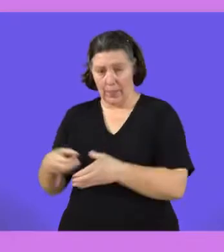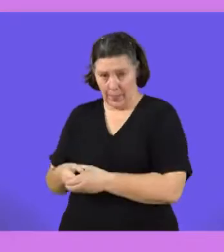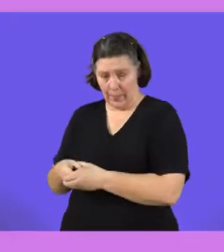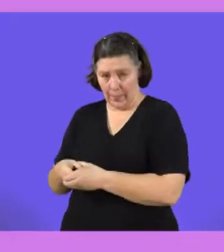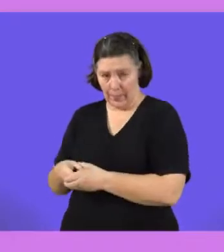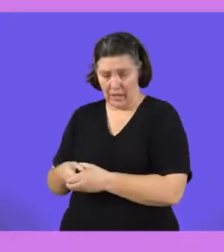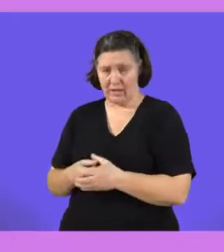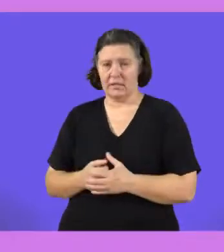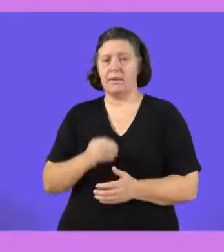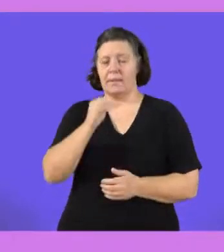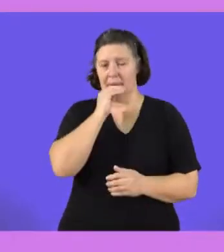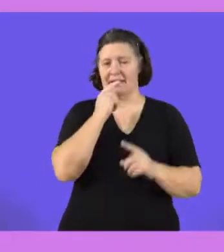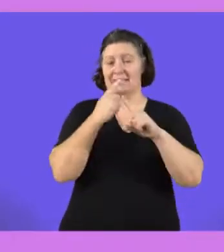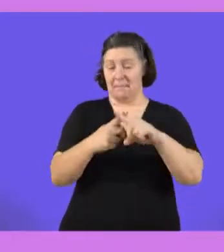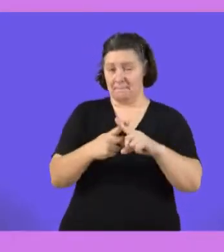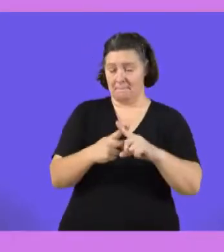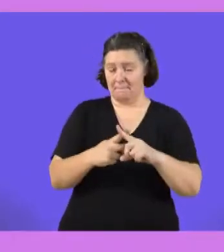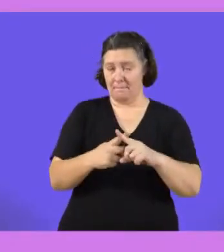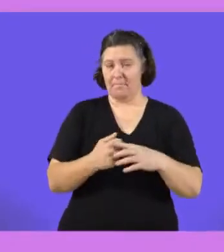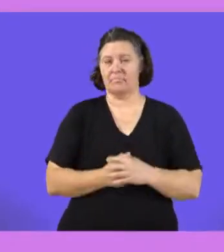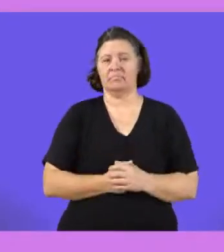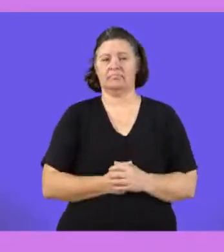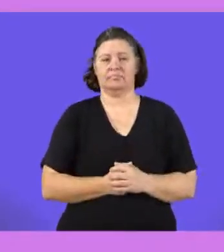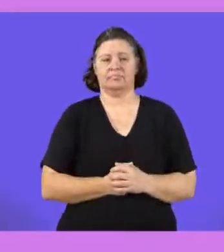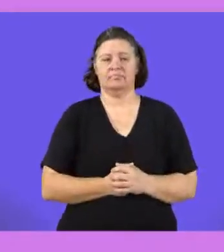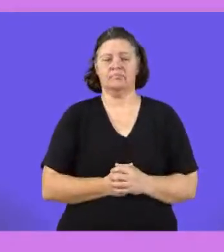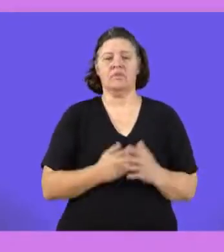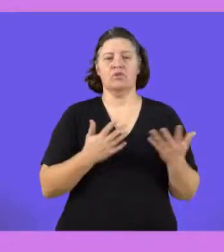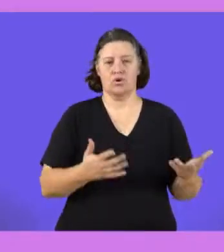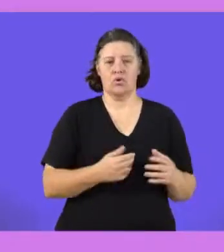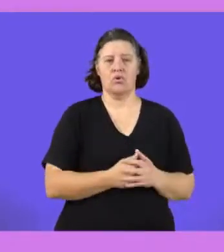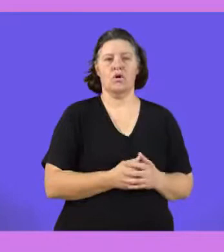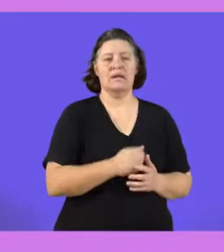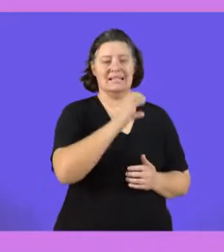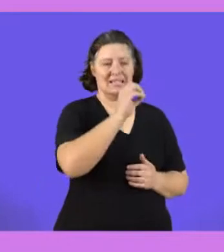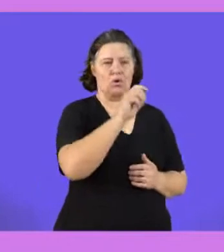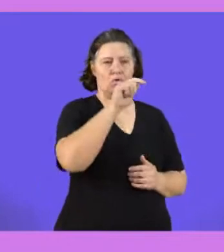so that is from big to small, right? So conversion factor will be 1,000, so I'll say